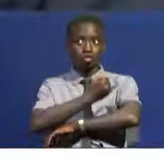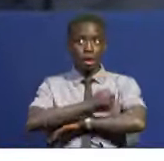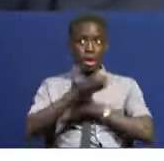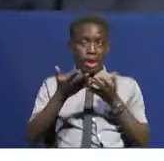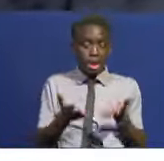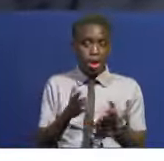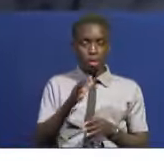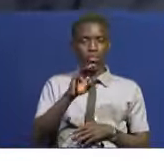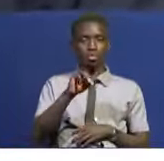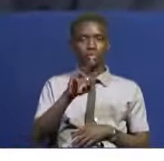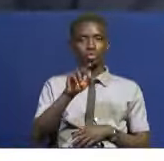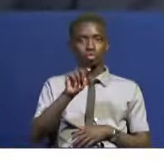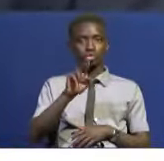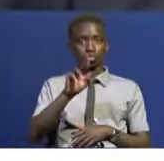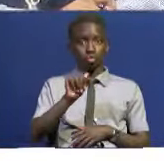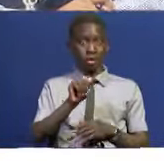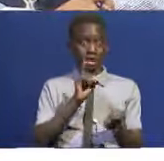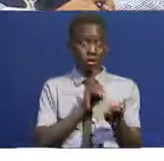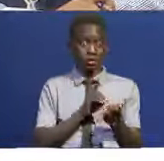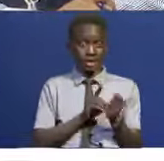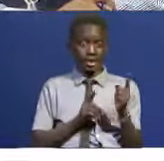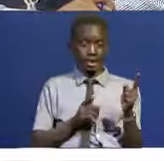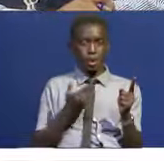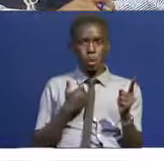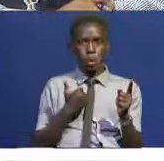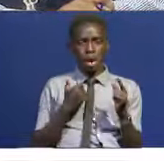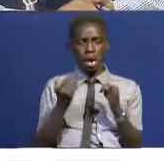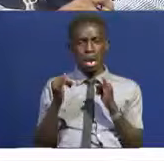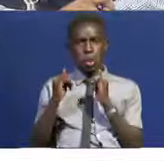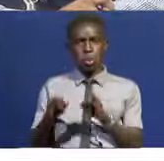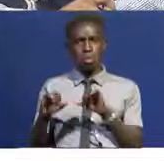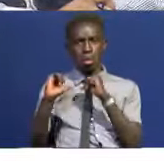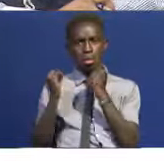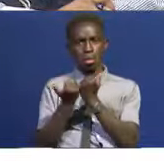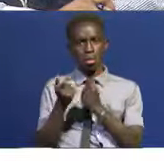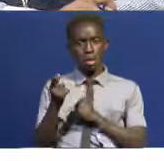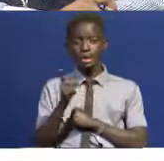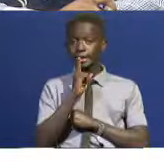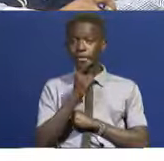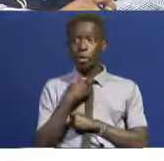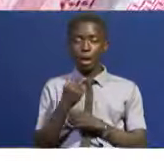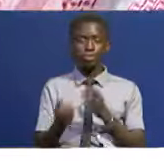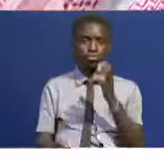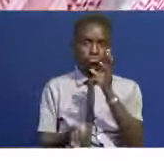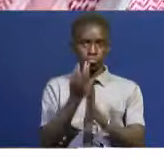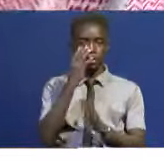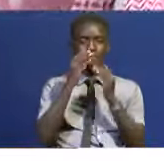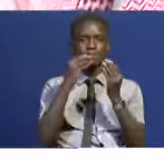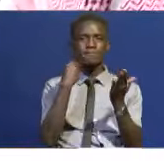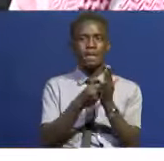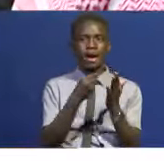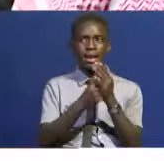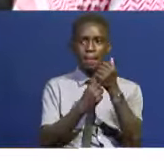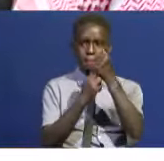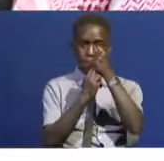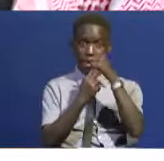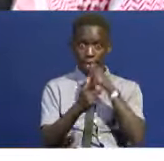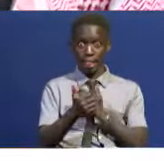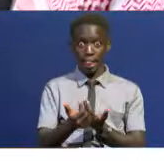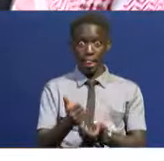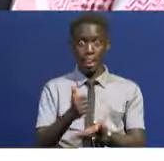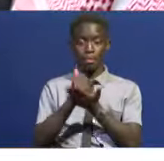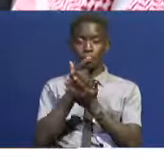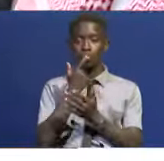on drug recruitment agencies. Among the new changes is the introduction of financial partners to support recruitment agencies